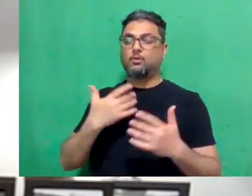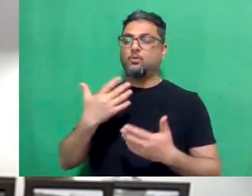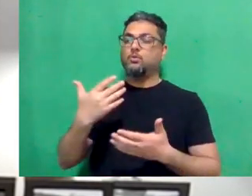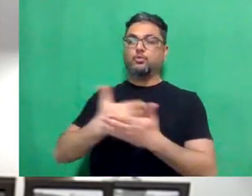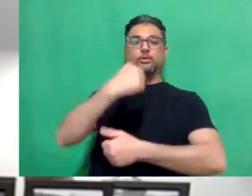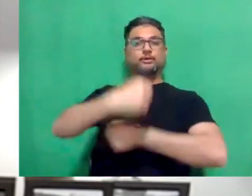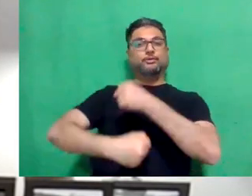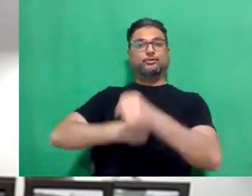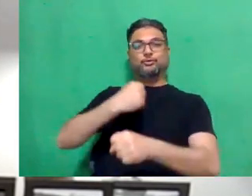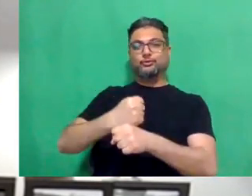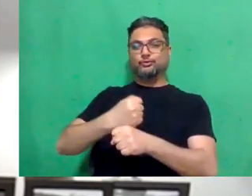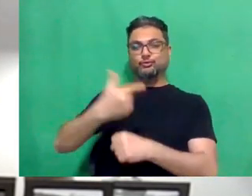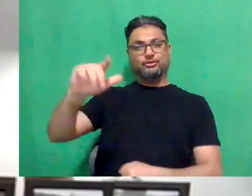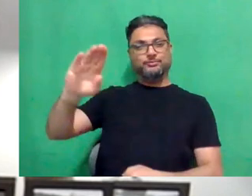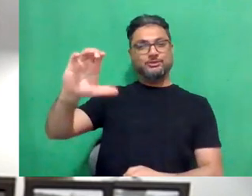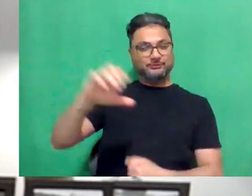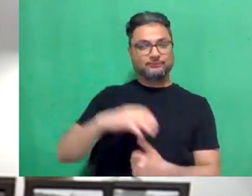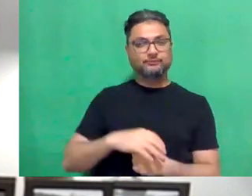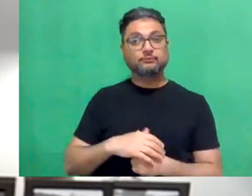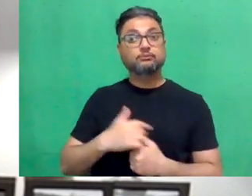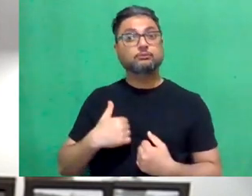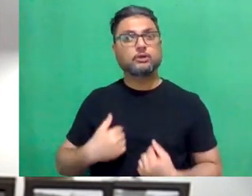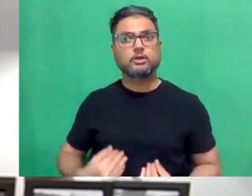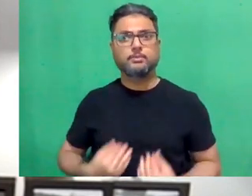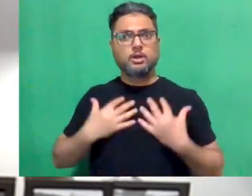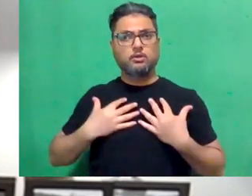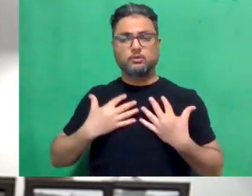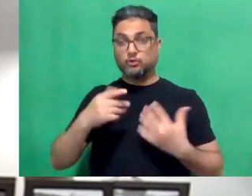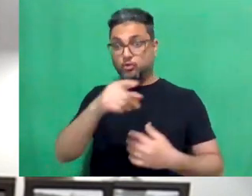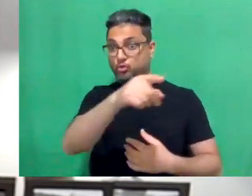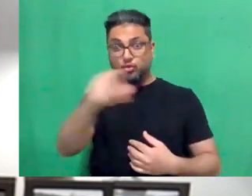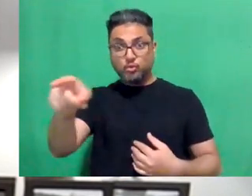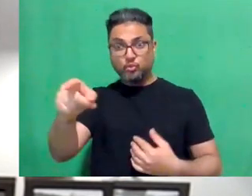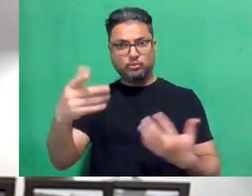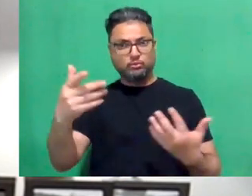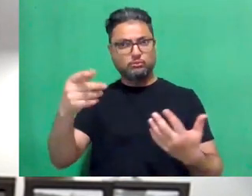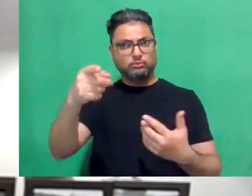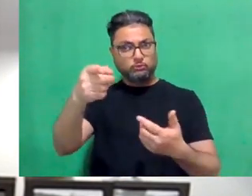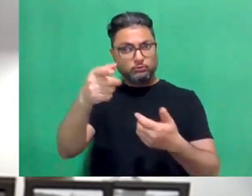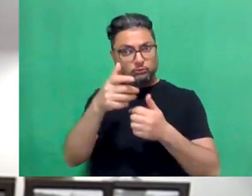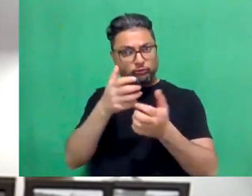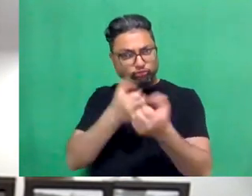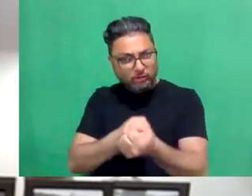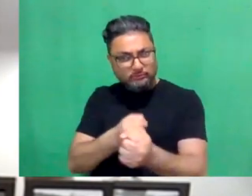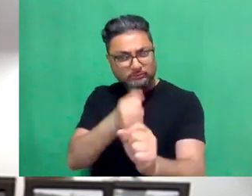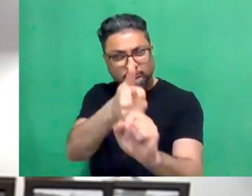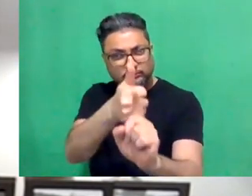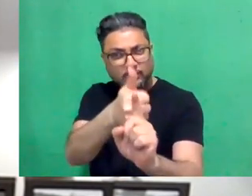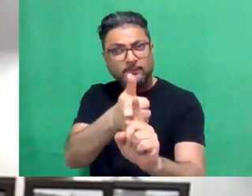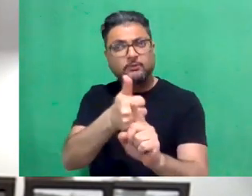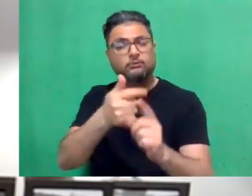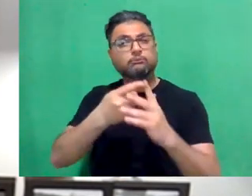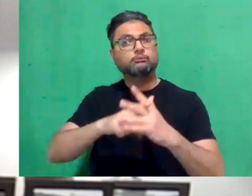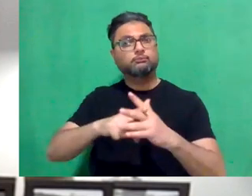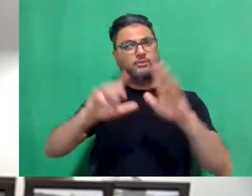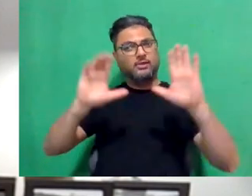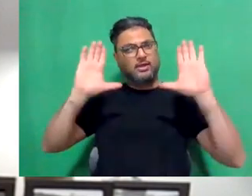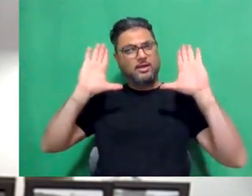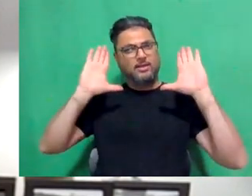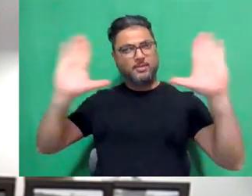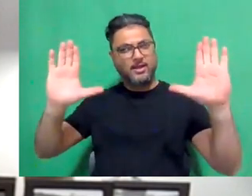College. We are all thrilled that you have the confidence in us and in yourselves to start an amazing educational journey at